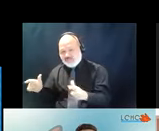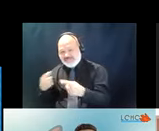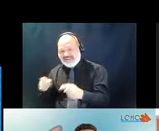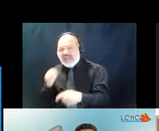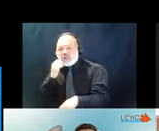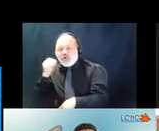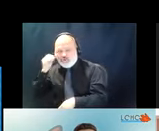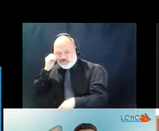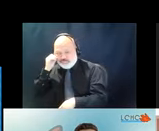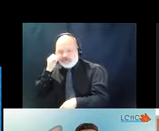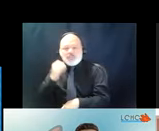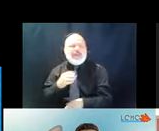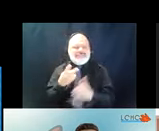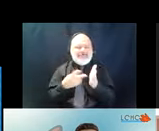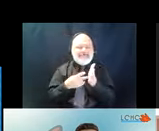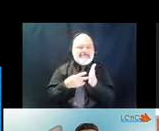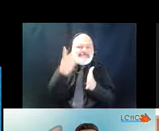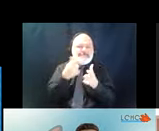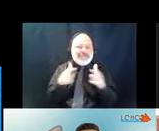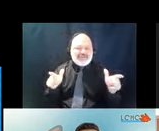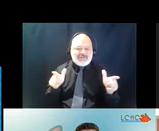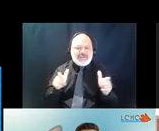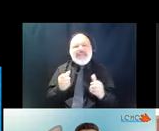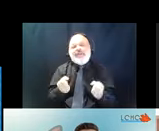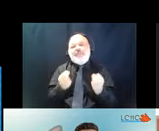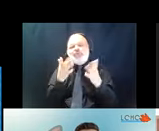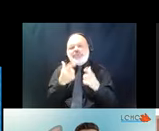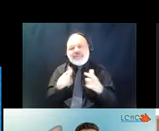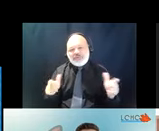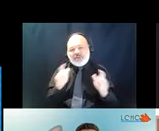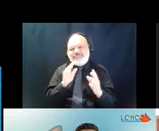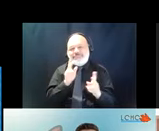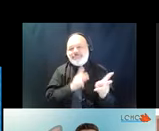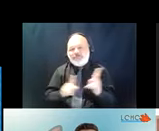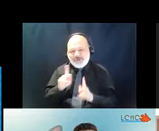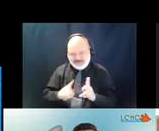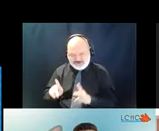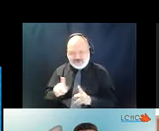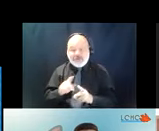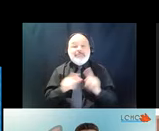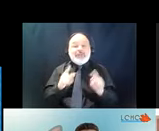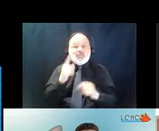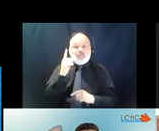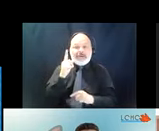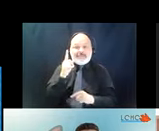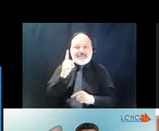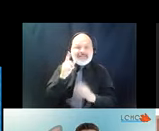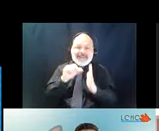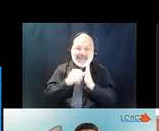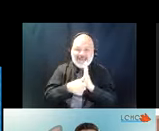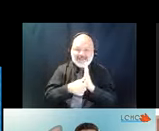So we are a bilingual and a multilingual population. But one point that I'll highlight